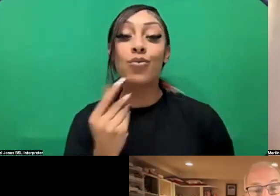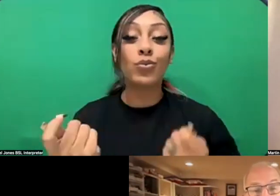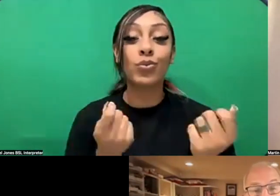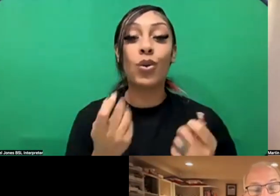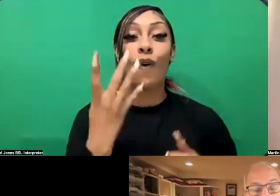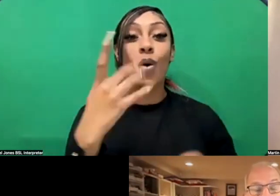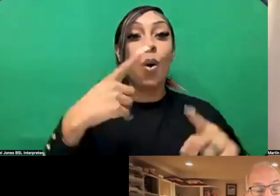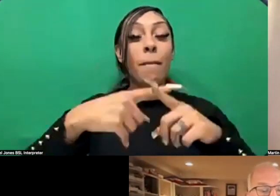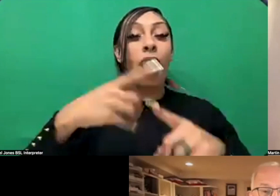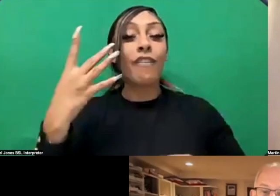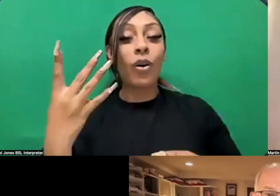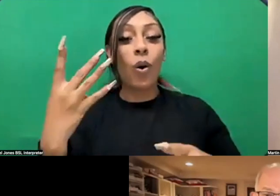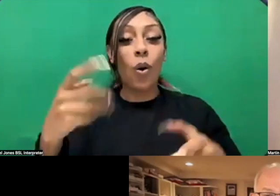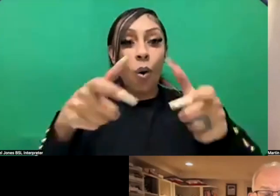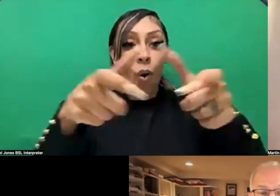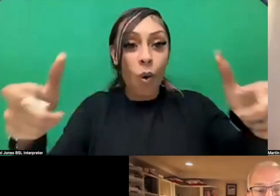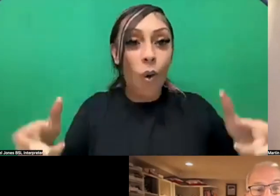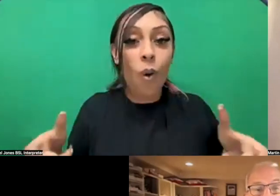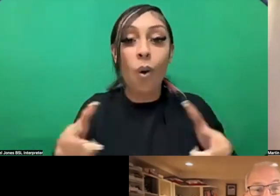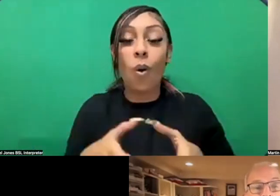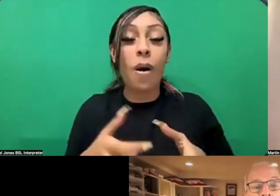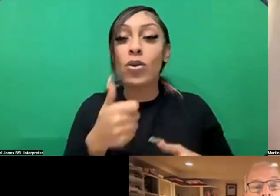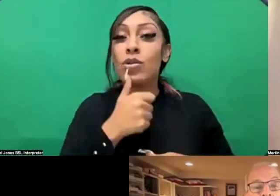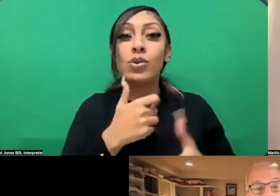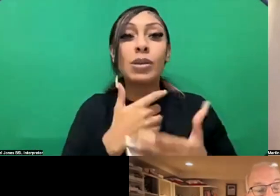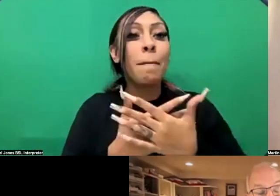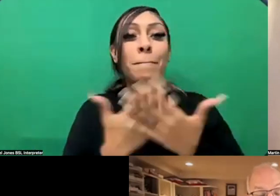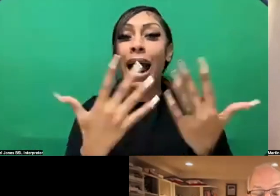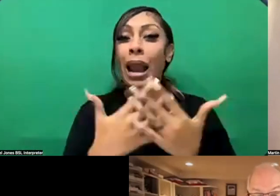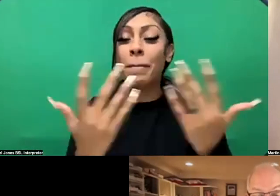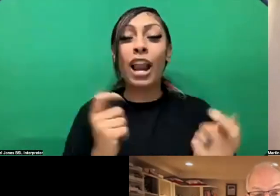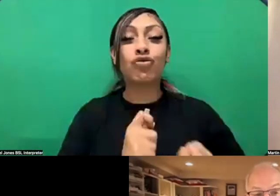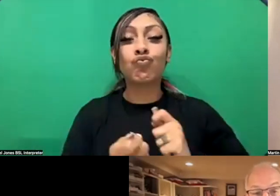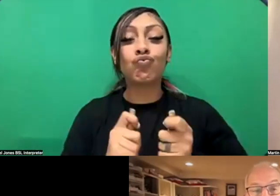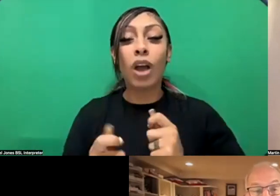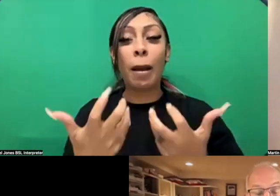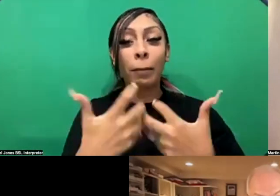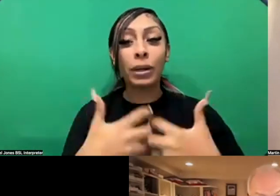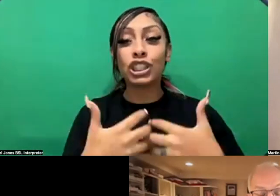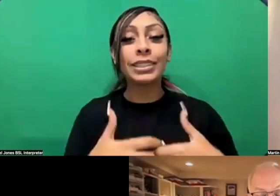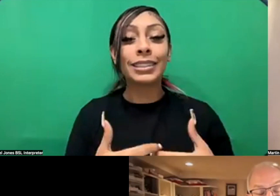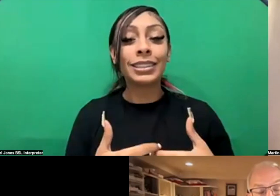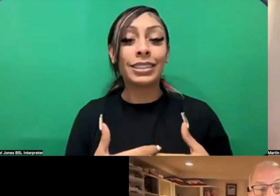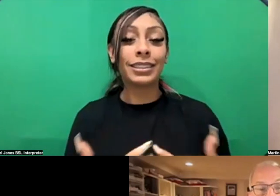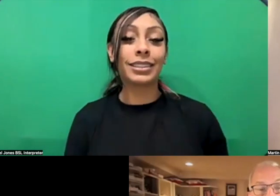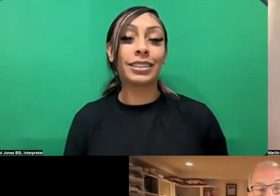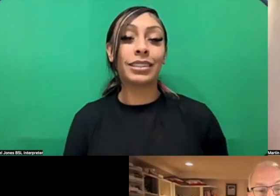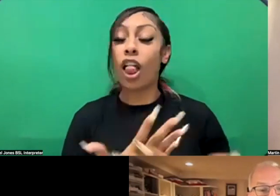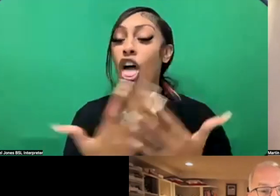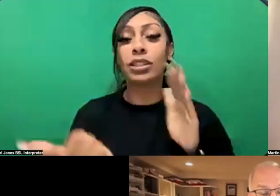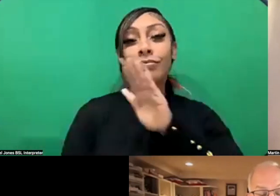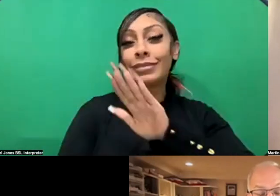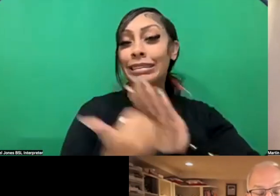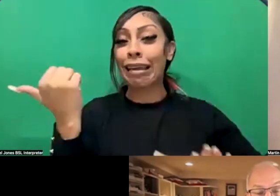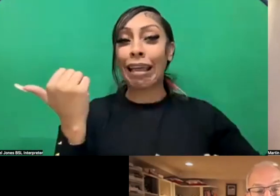drum pads, and it was used in many other drum machines as well. And many musicians, very many talented